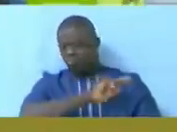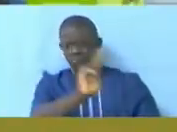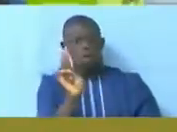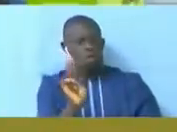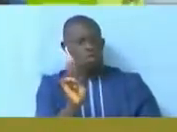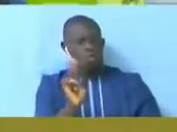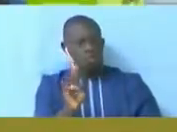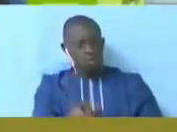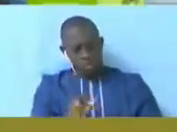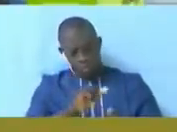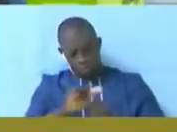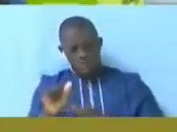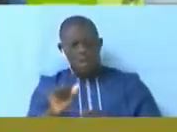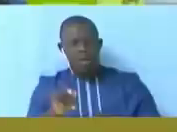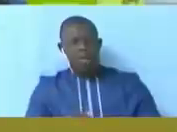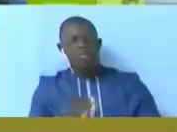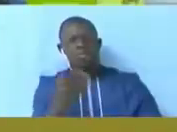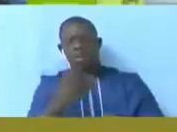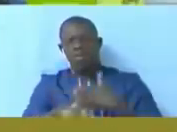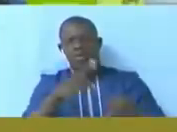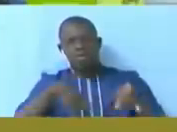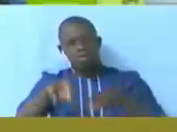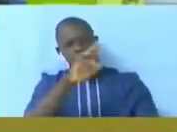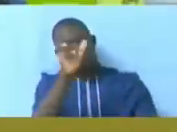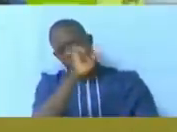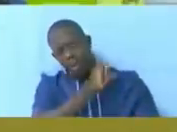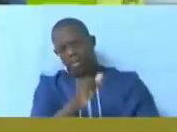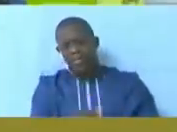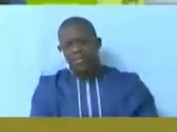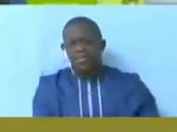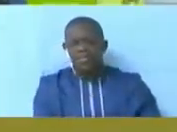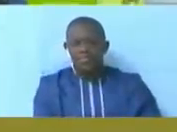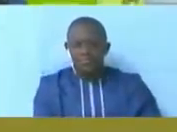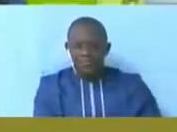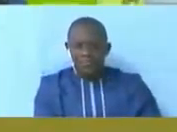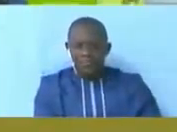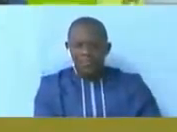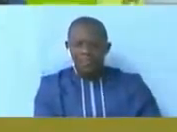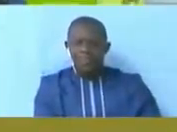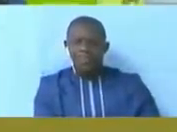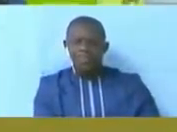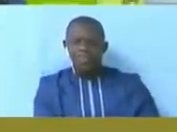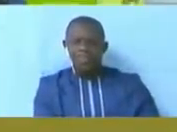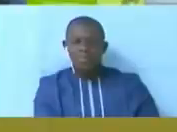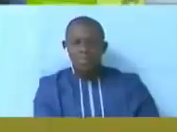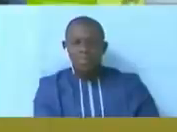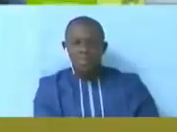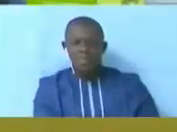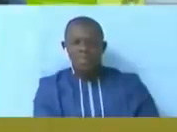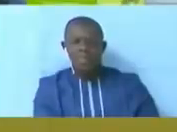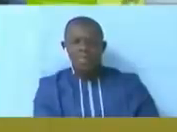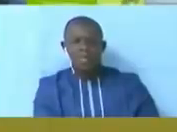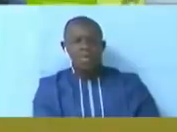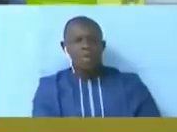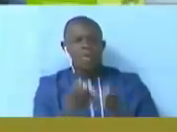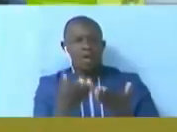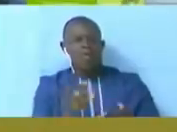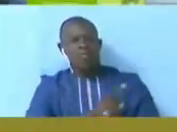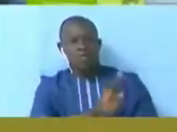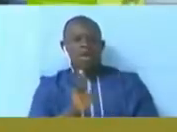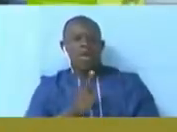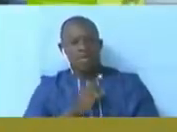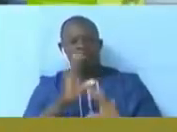nka nyimbukande silandi ndum fanante murula koma. So we had an altercation, verbal altercation